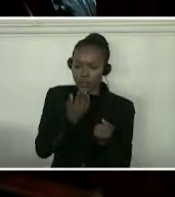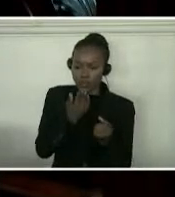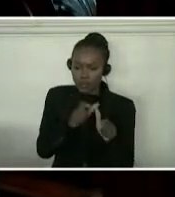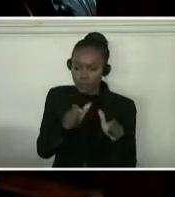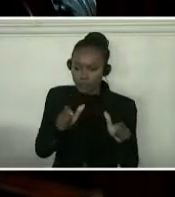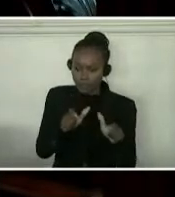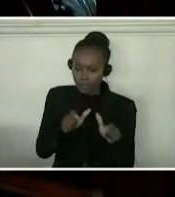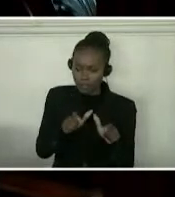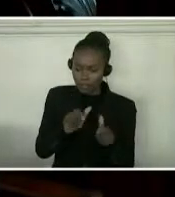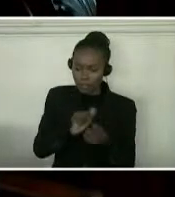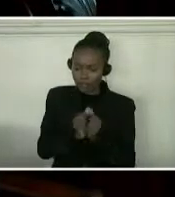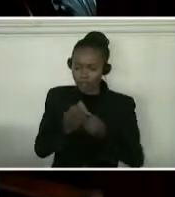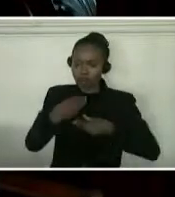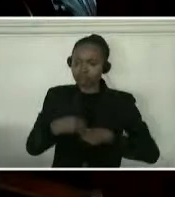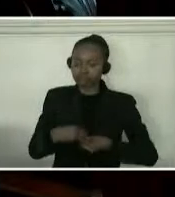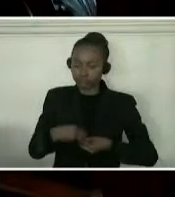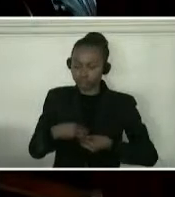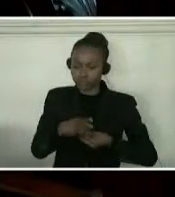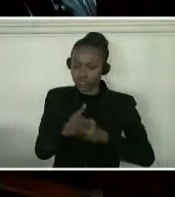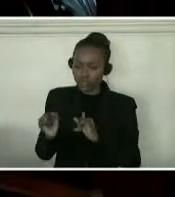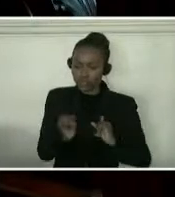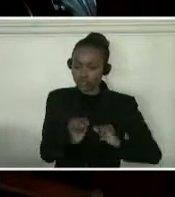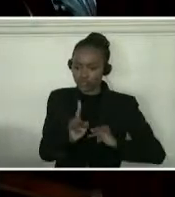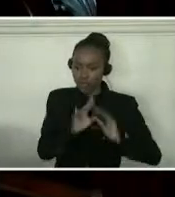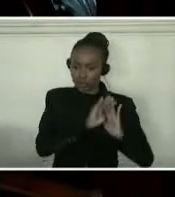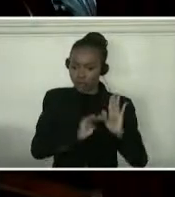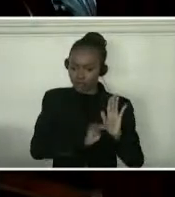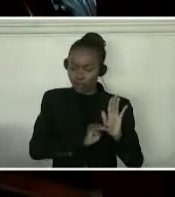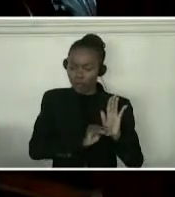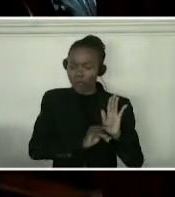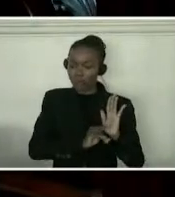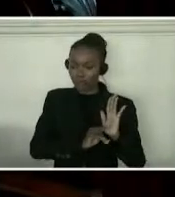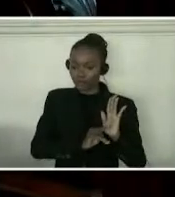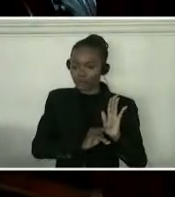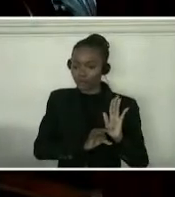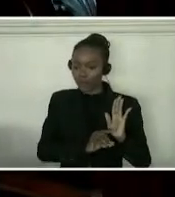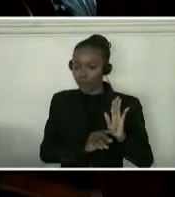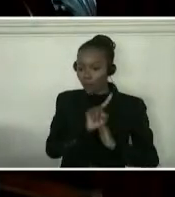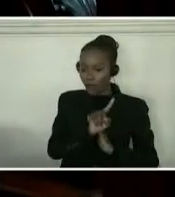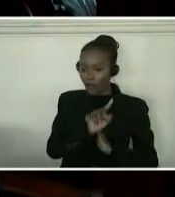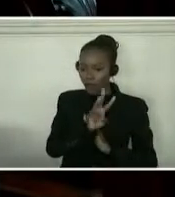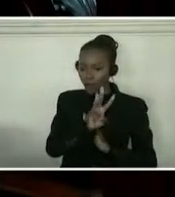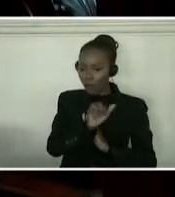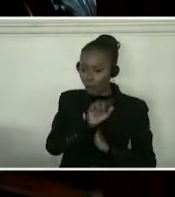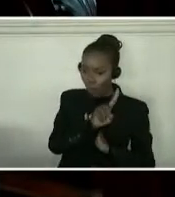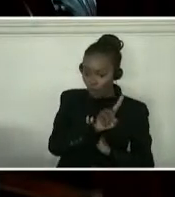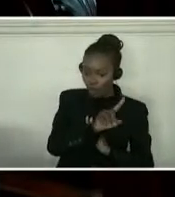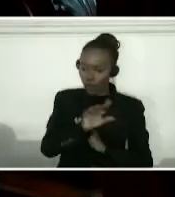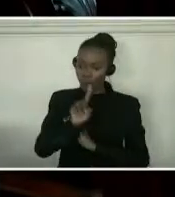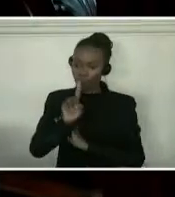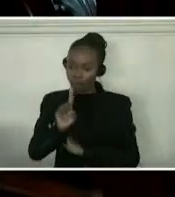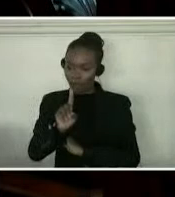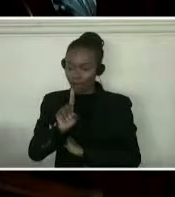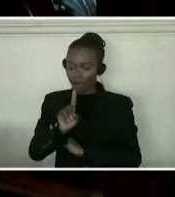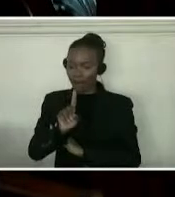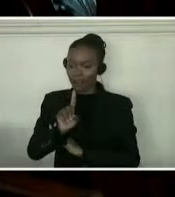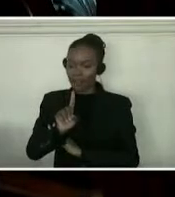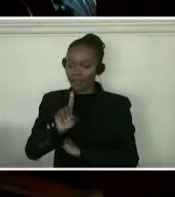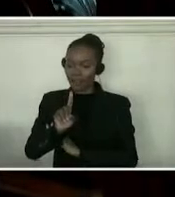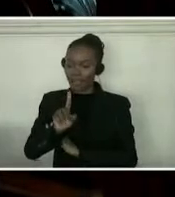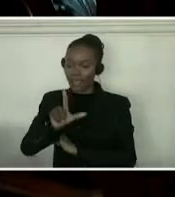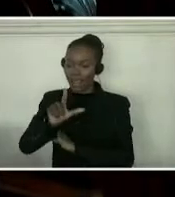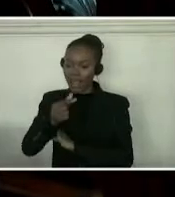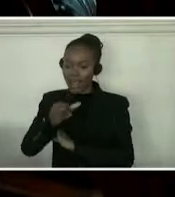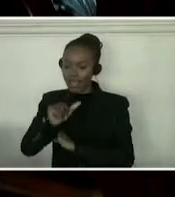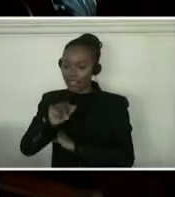of our province by introducing the program one word one legend yes it did not cover all words